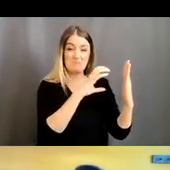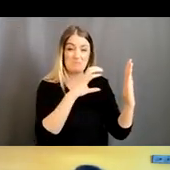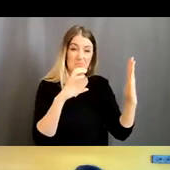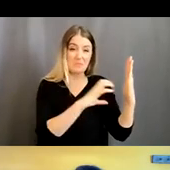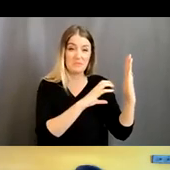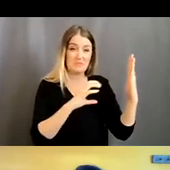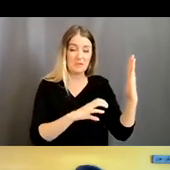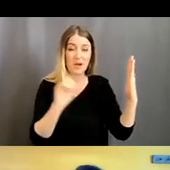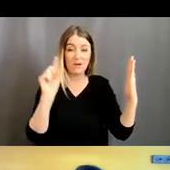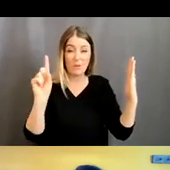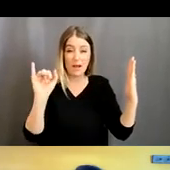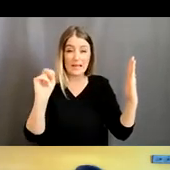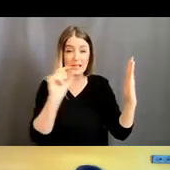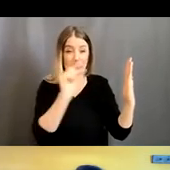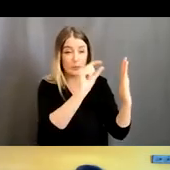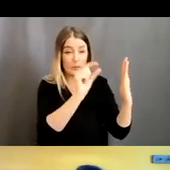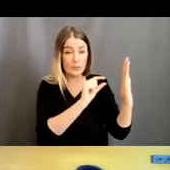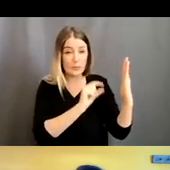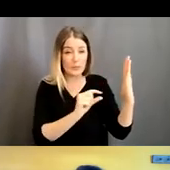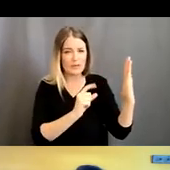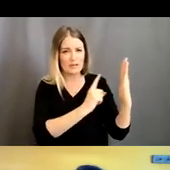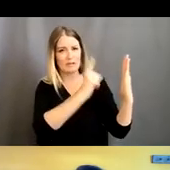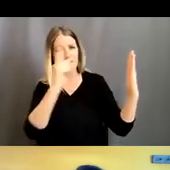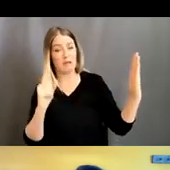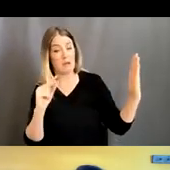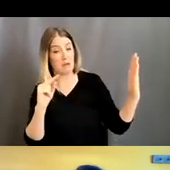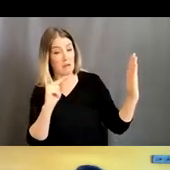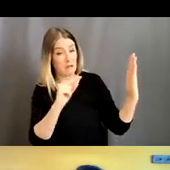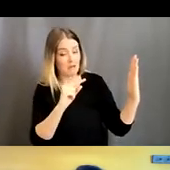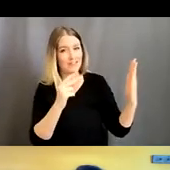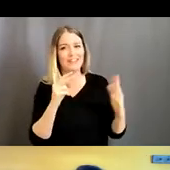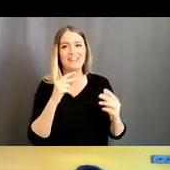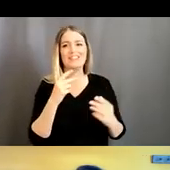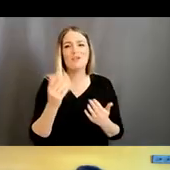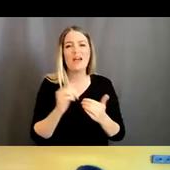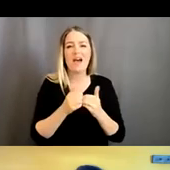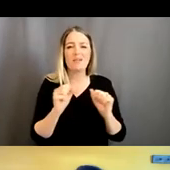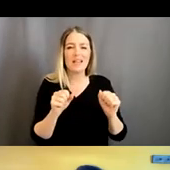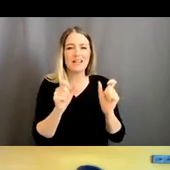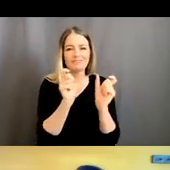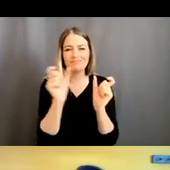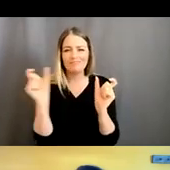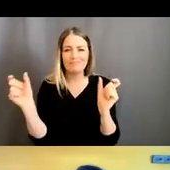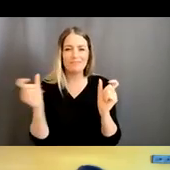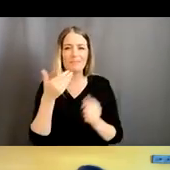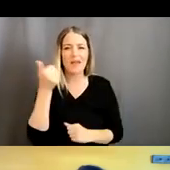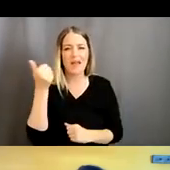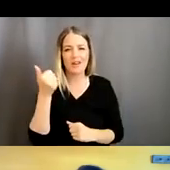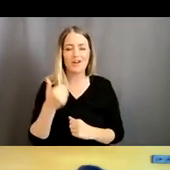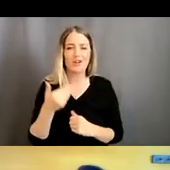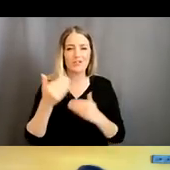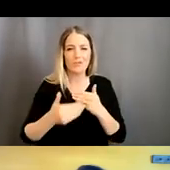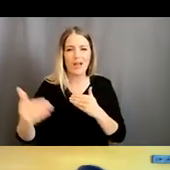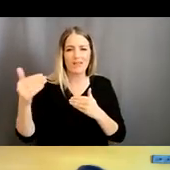1-inch copy, it starts to get so big. And are there ways to space it better throughout the